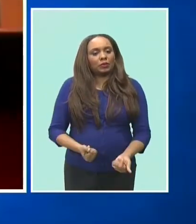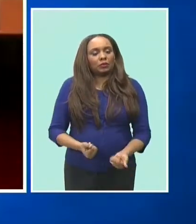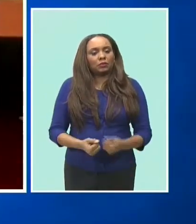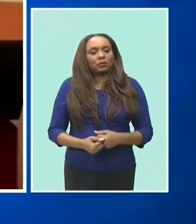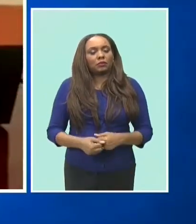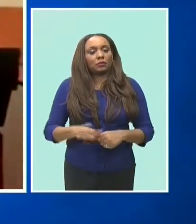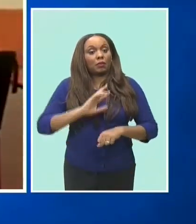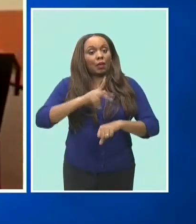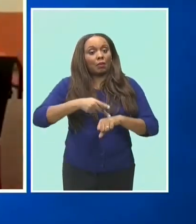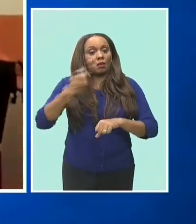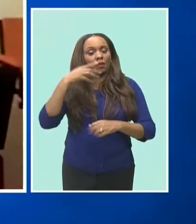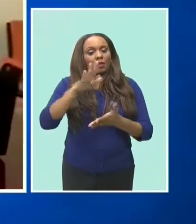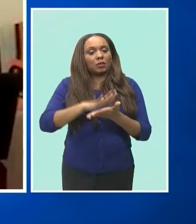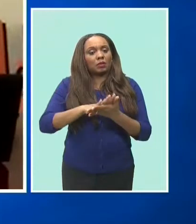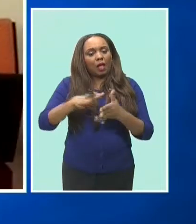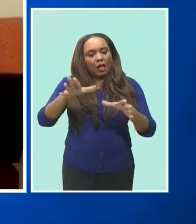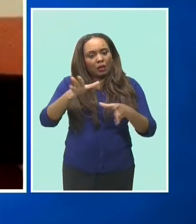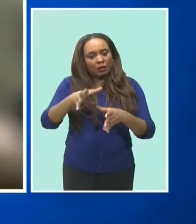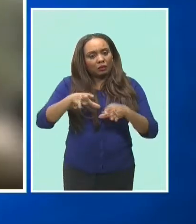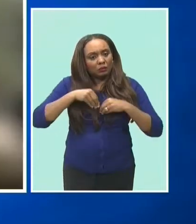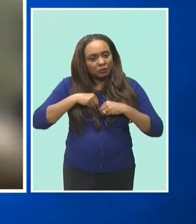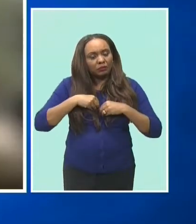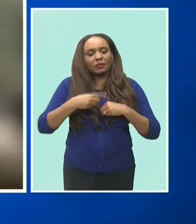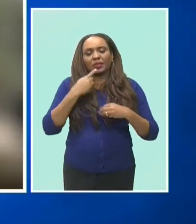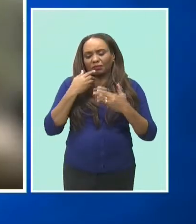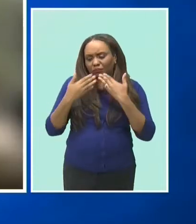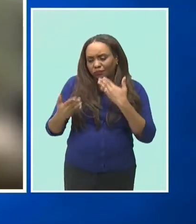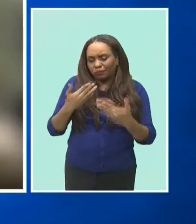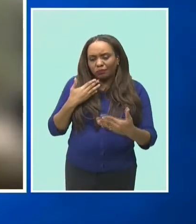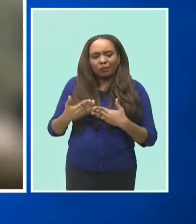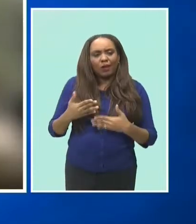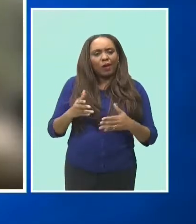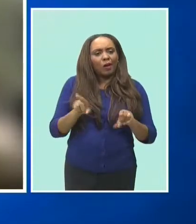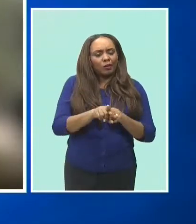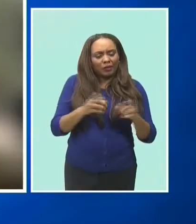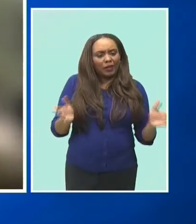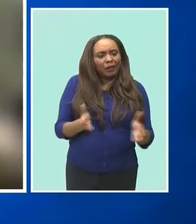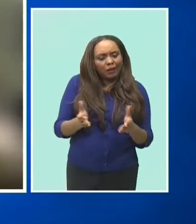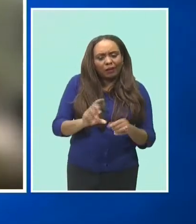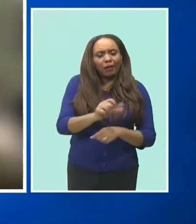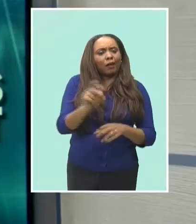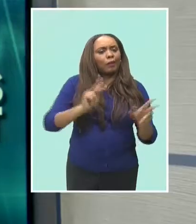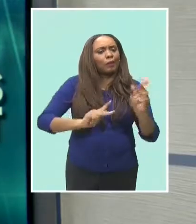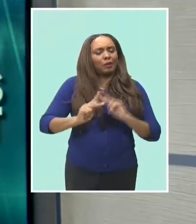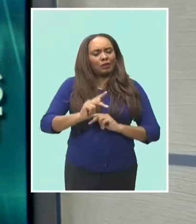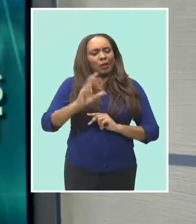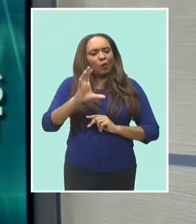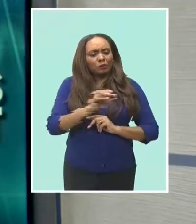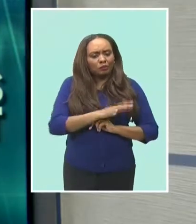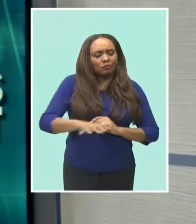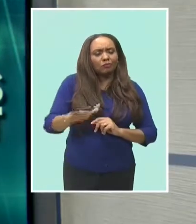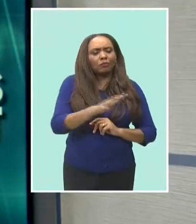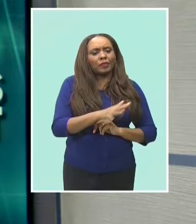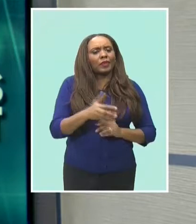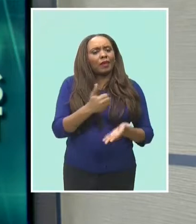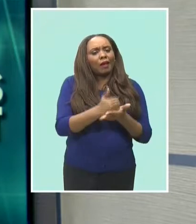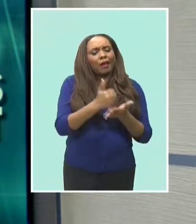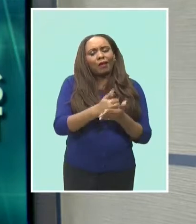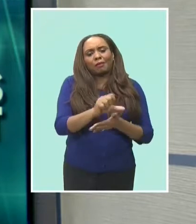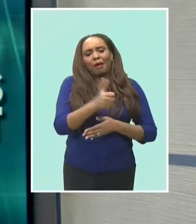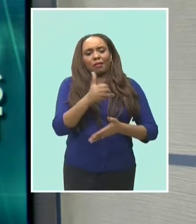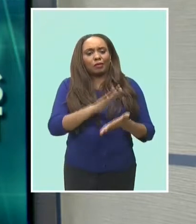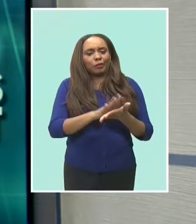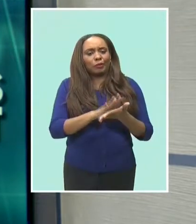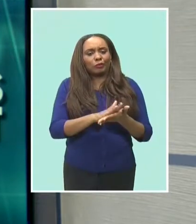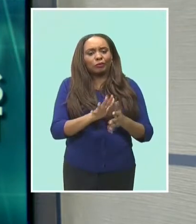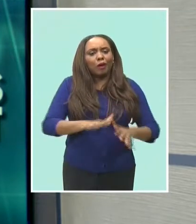Brown, accepted the donation and encouraged other corporate players to make similar donations to schools across the island. Meantime, Senator Adams